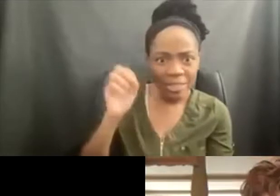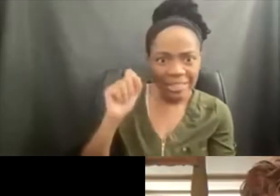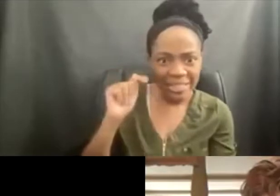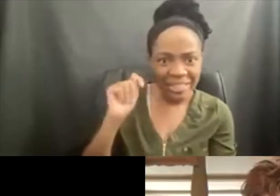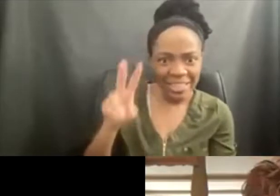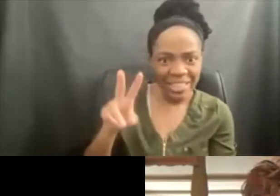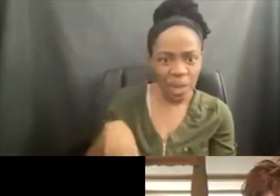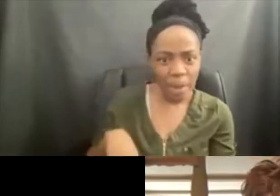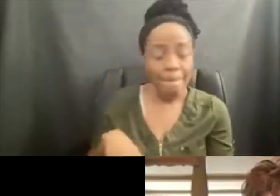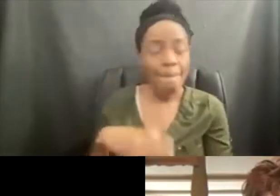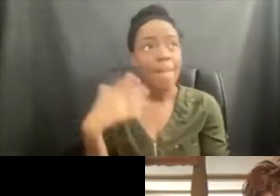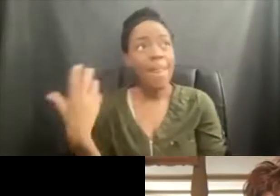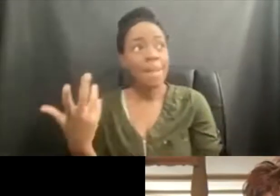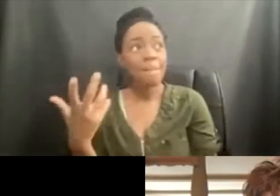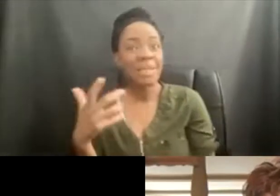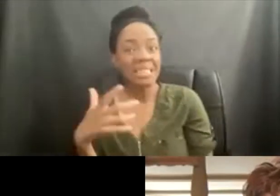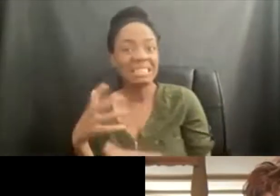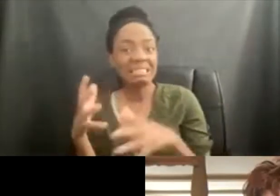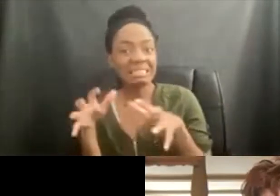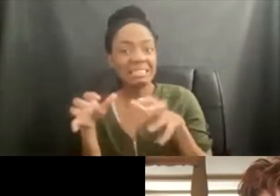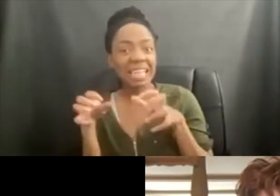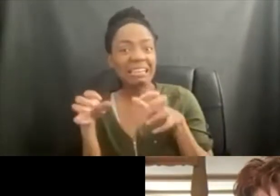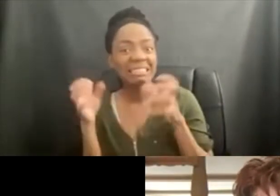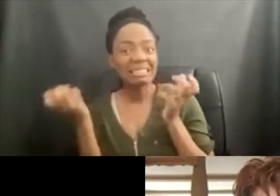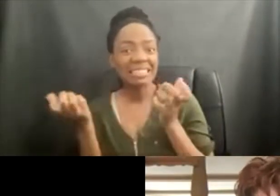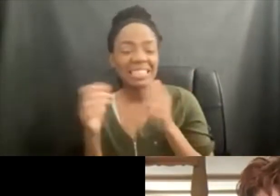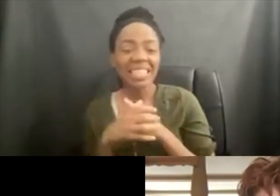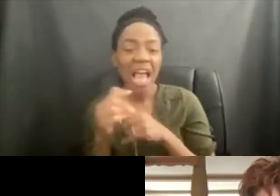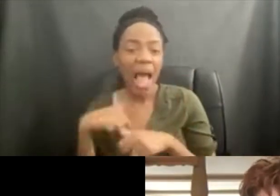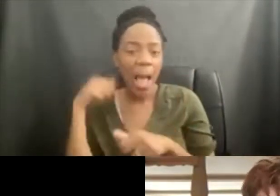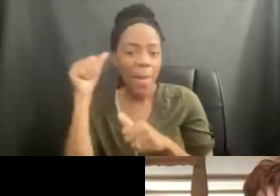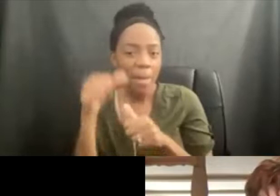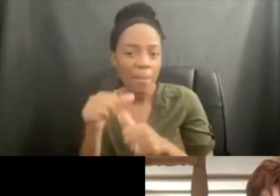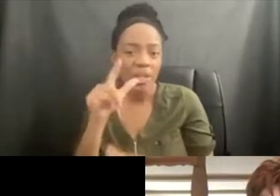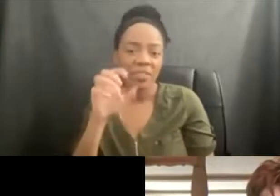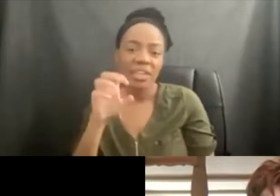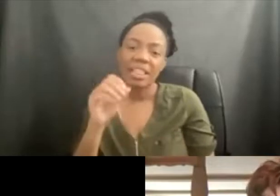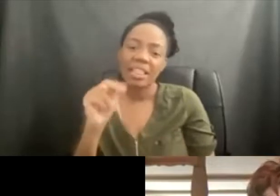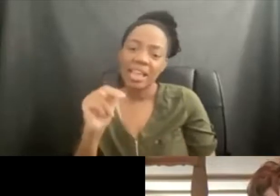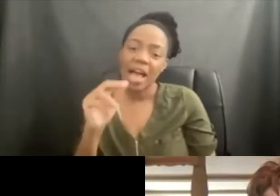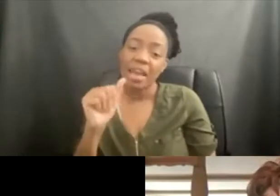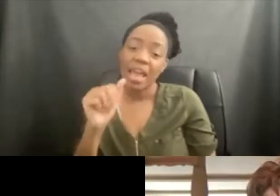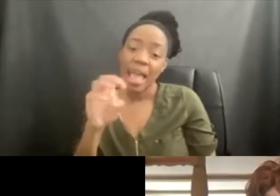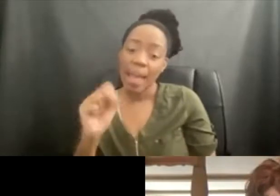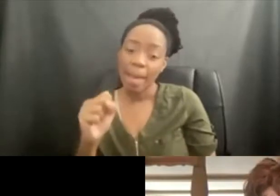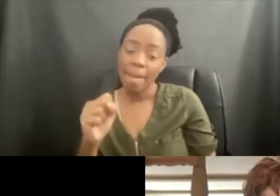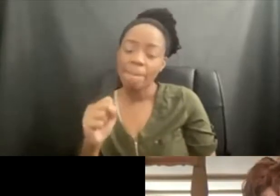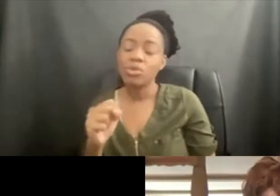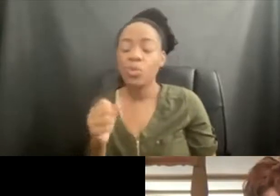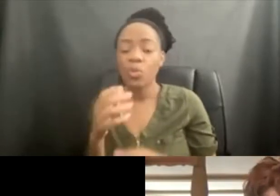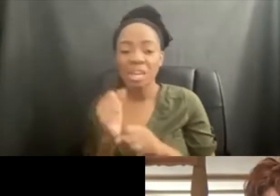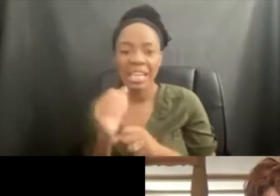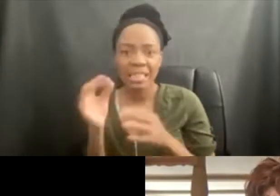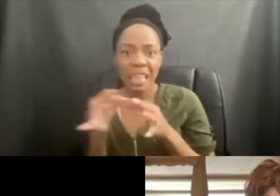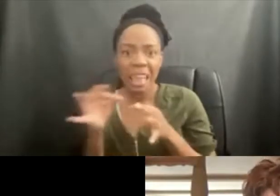It's pretty tense, you know. And I remember that Leon Ames would get his lines all mixed